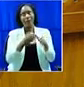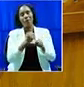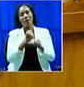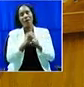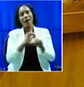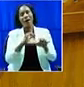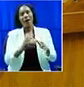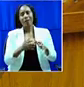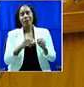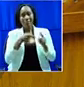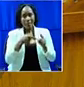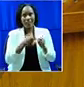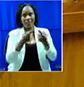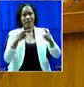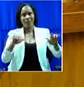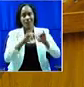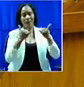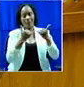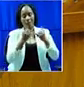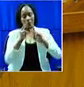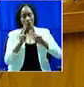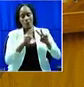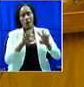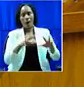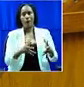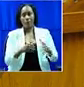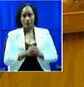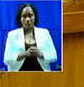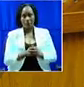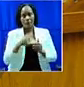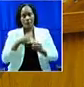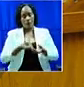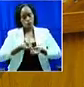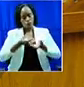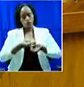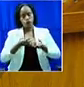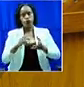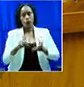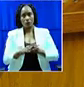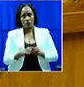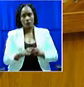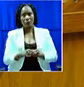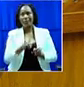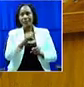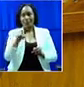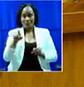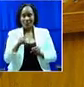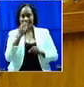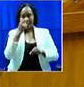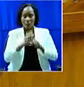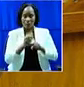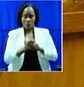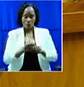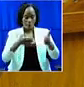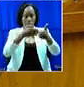various companies. And I express to them that they should not be setting up barriers for